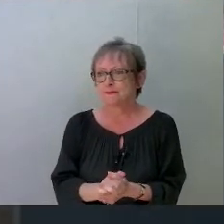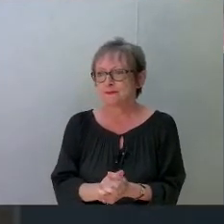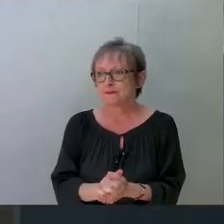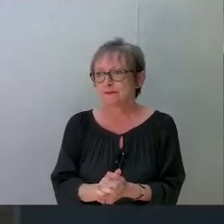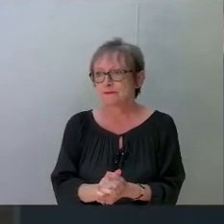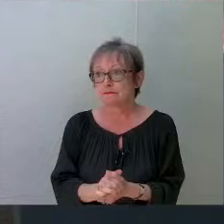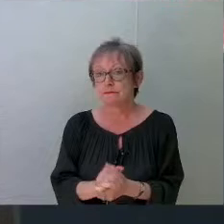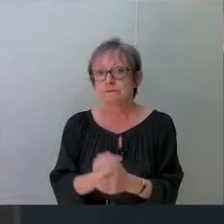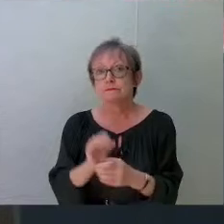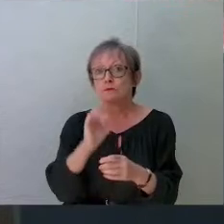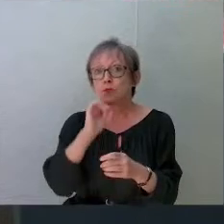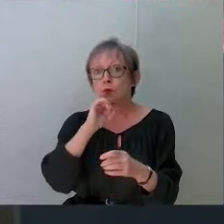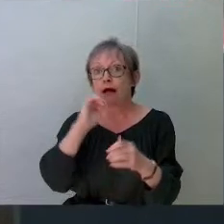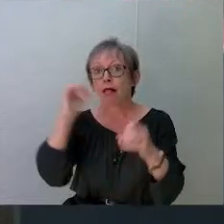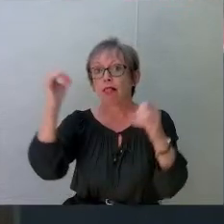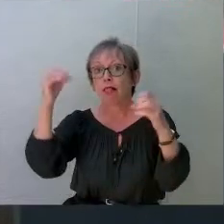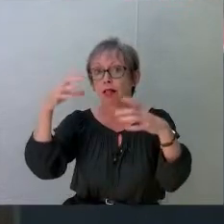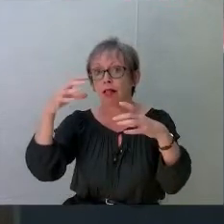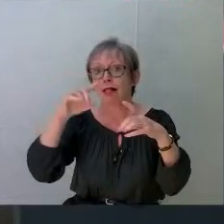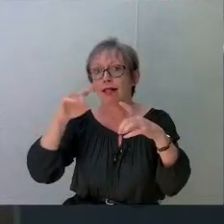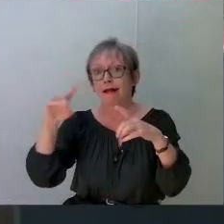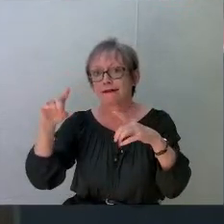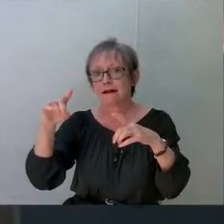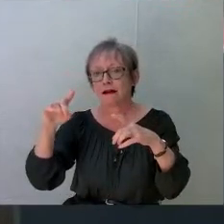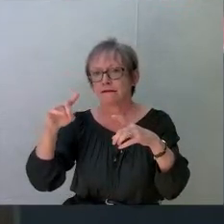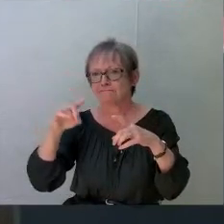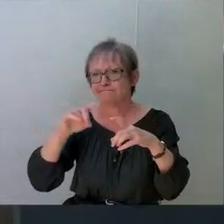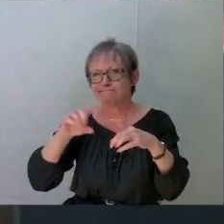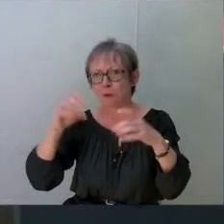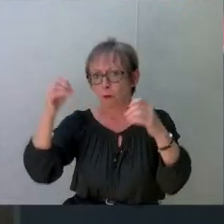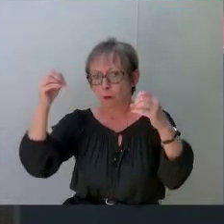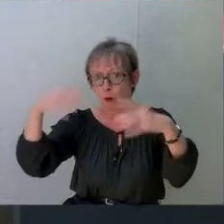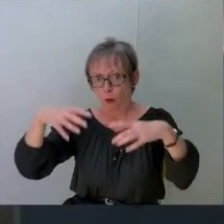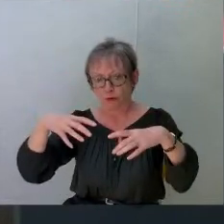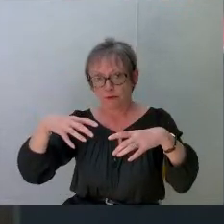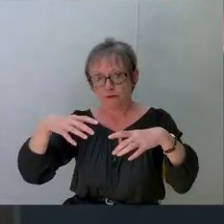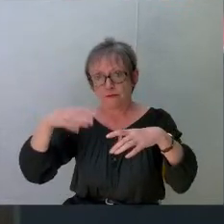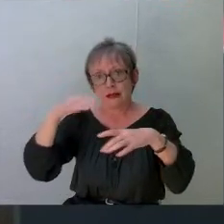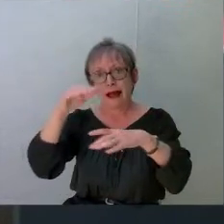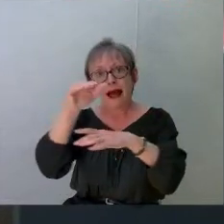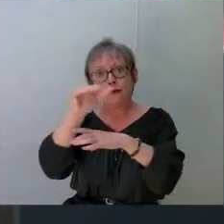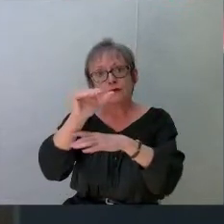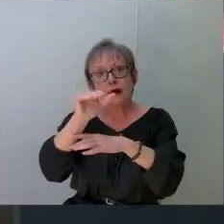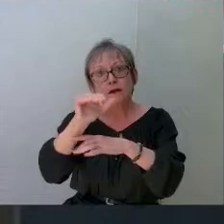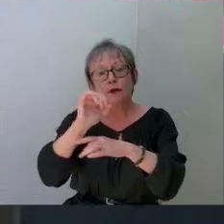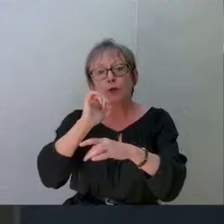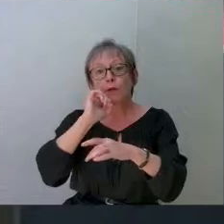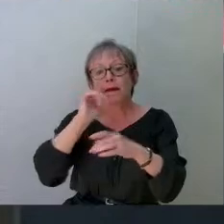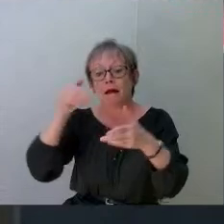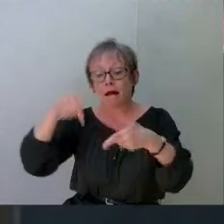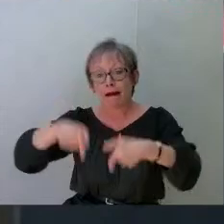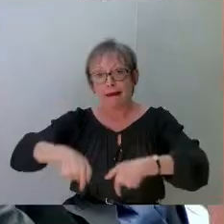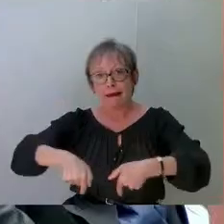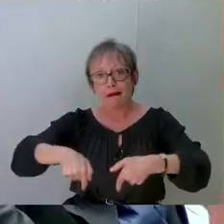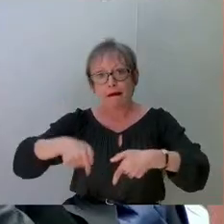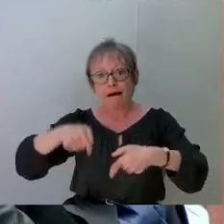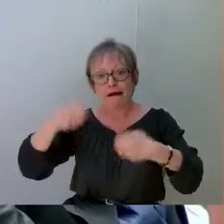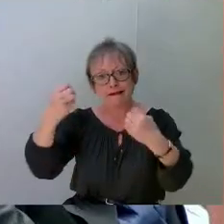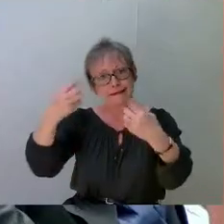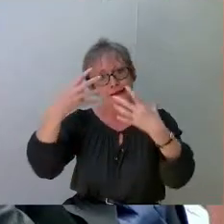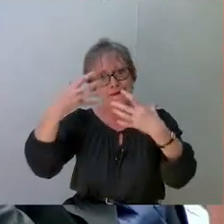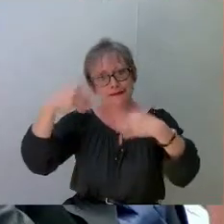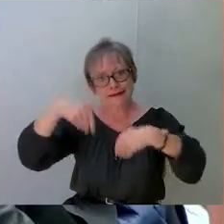The sun will break out, and if it doesn't break out outside, then certainly it's going to break out